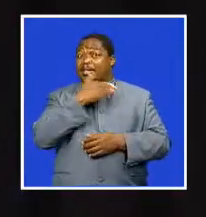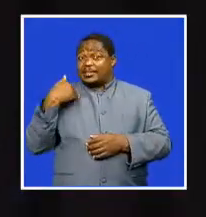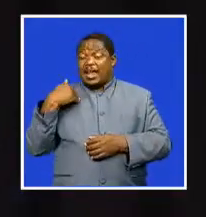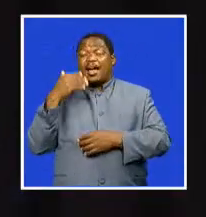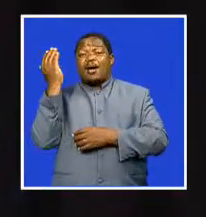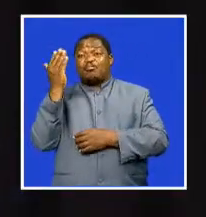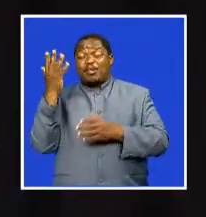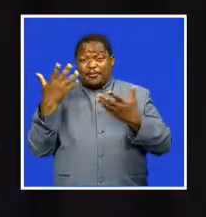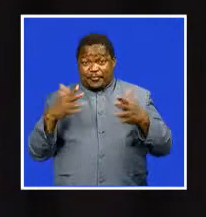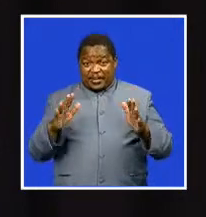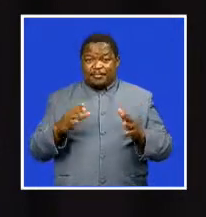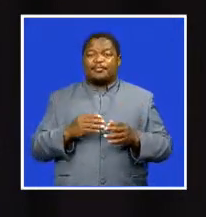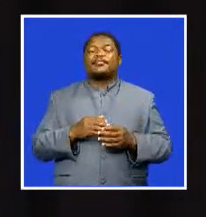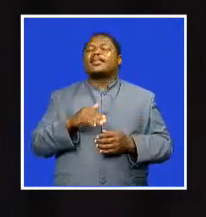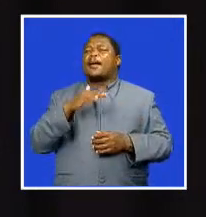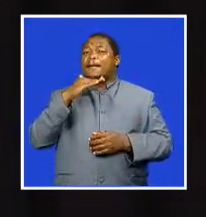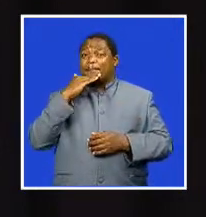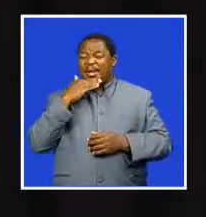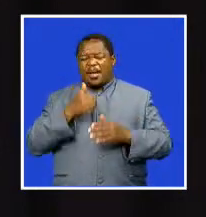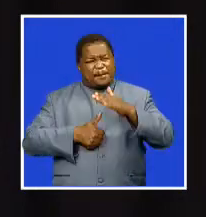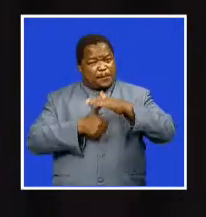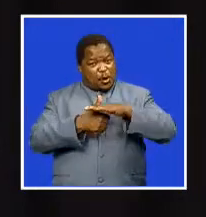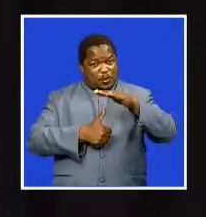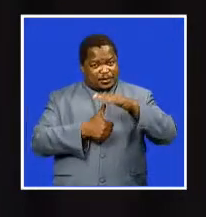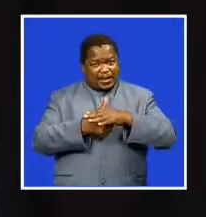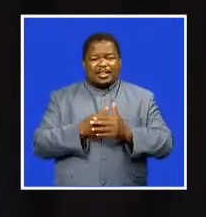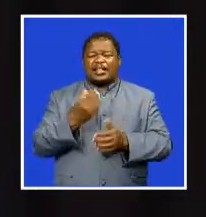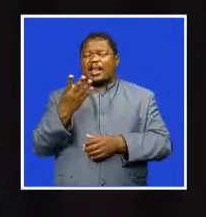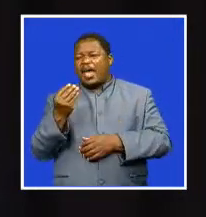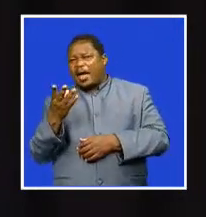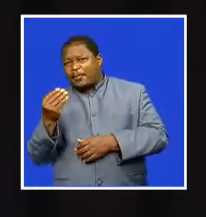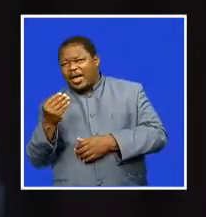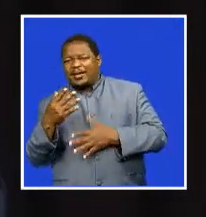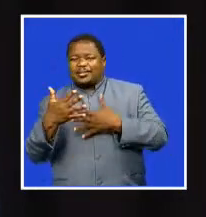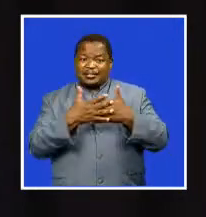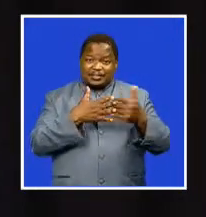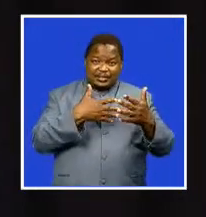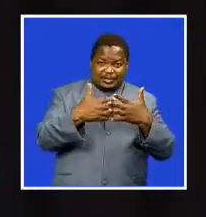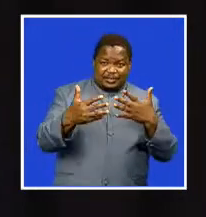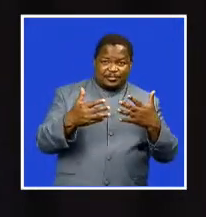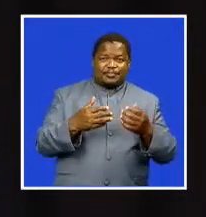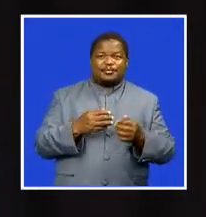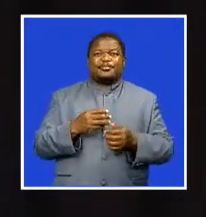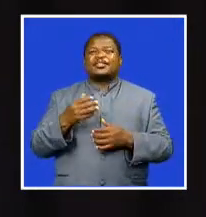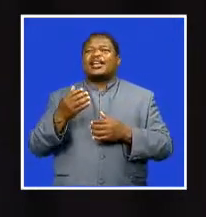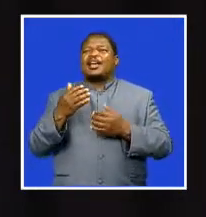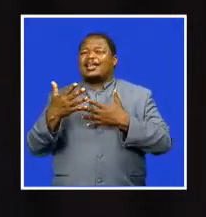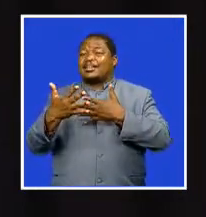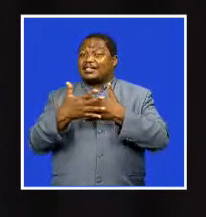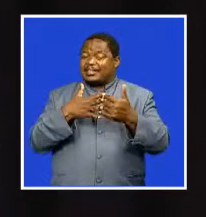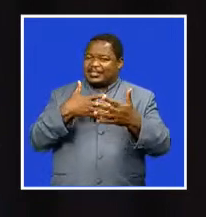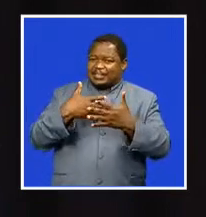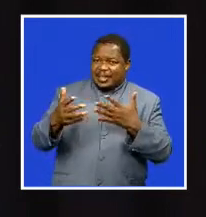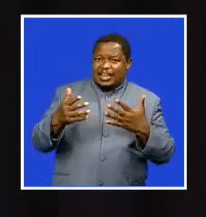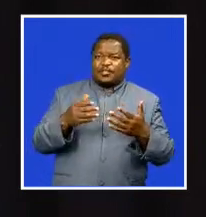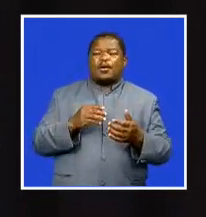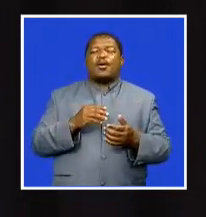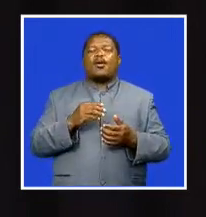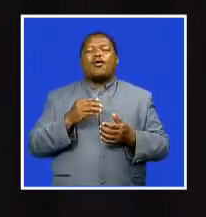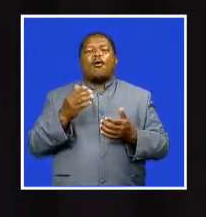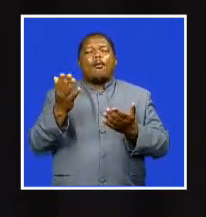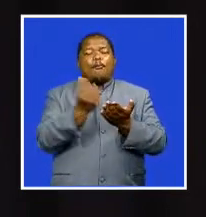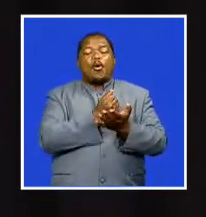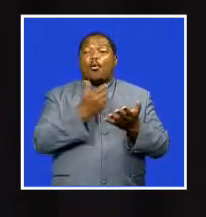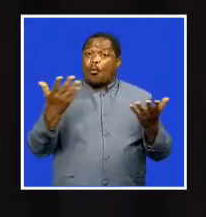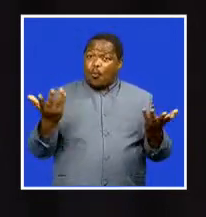bekunene vele amqokwa nathi siwathatha ku head of state bekunene siwathatha kumholi